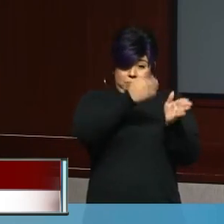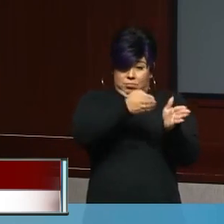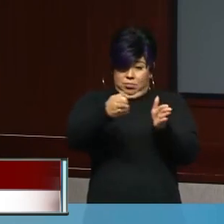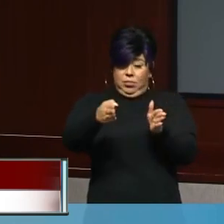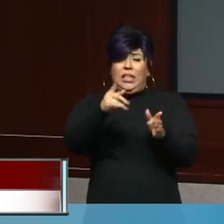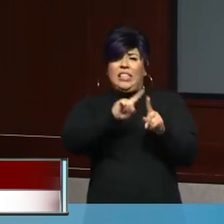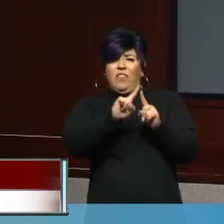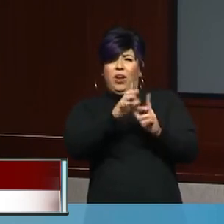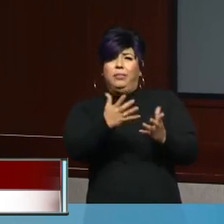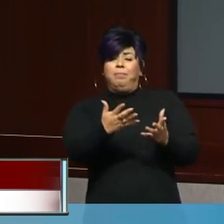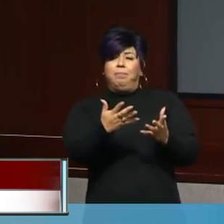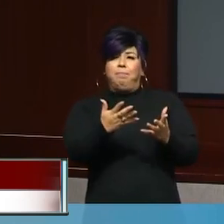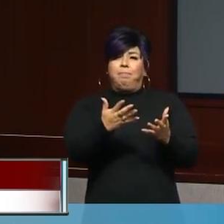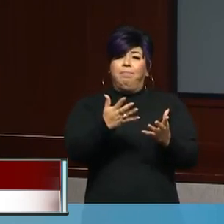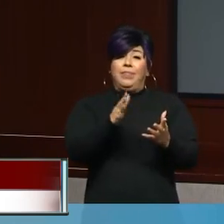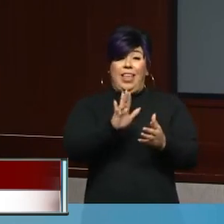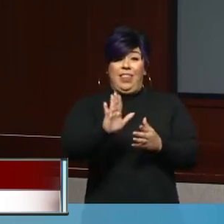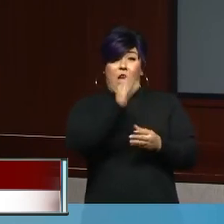information will be